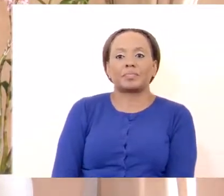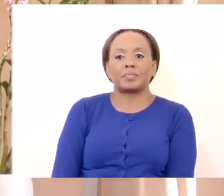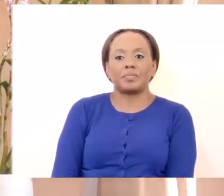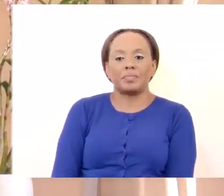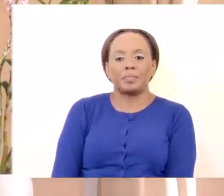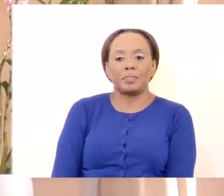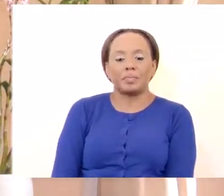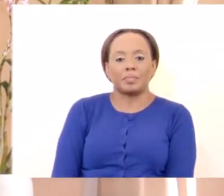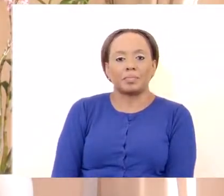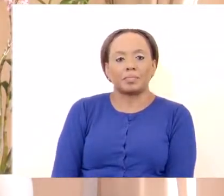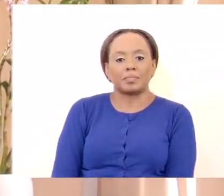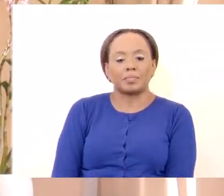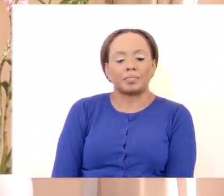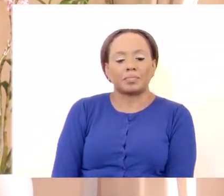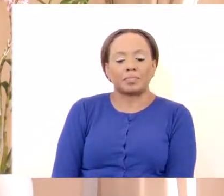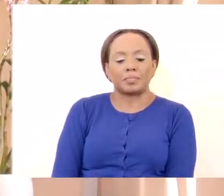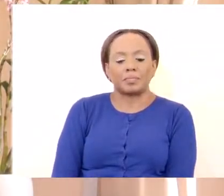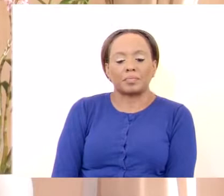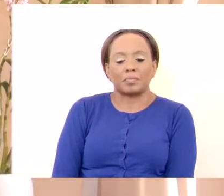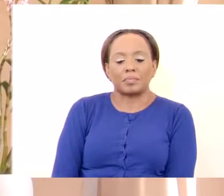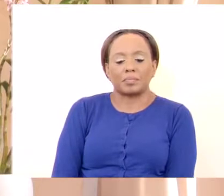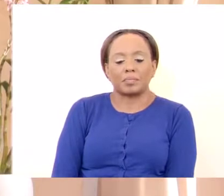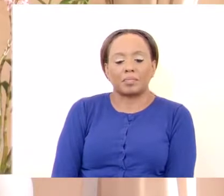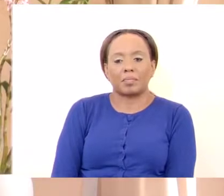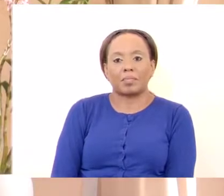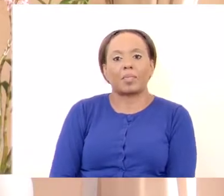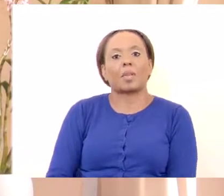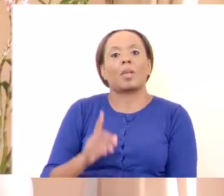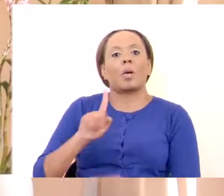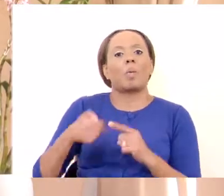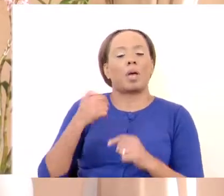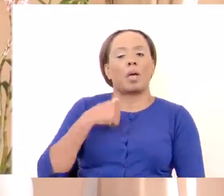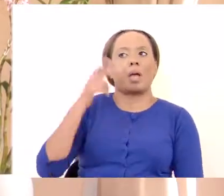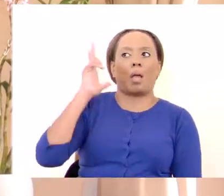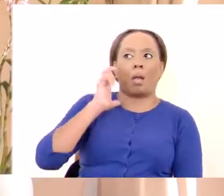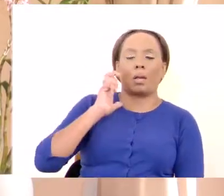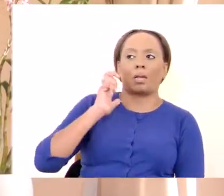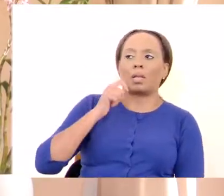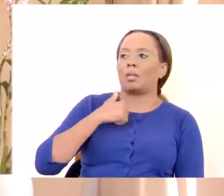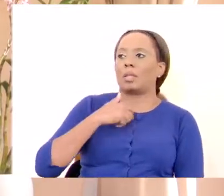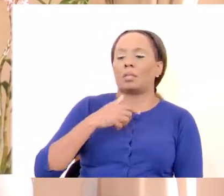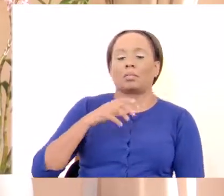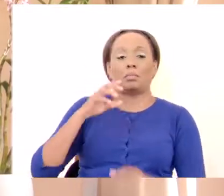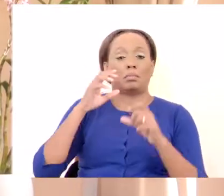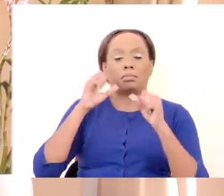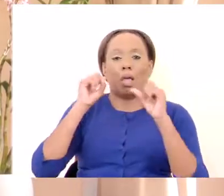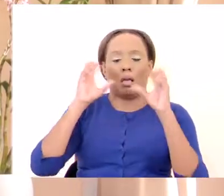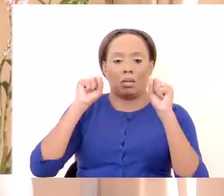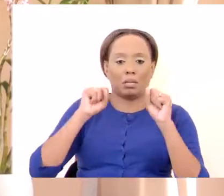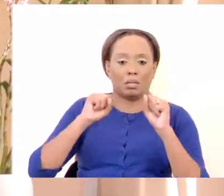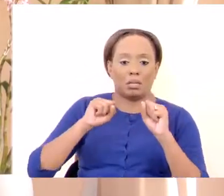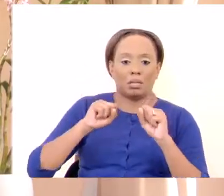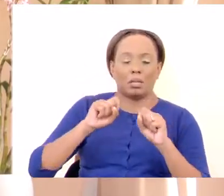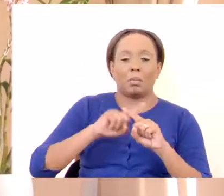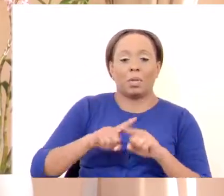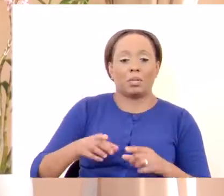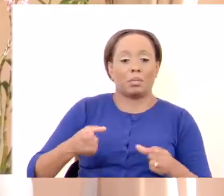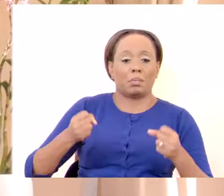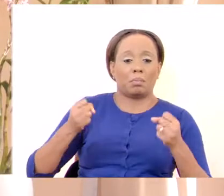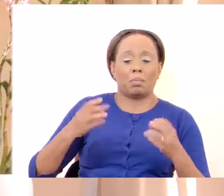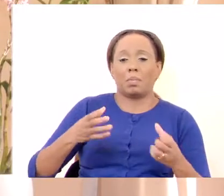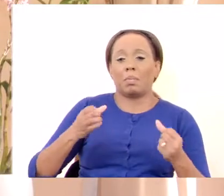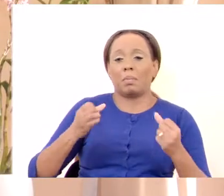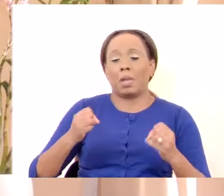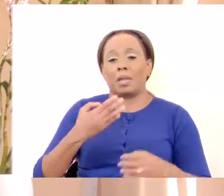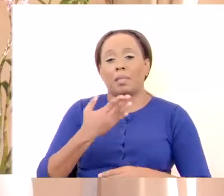When it was drawn to my attention, it also did to me, but I can say to you that there are so many things that appear in social